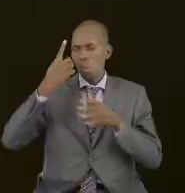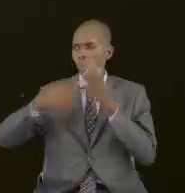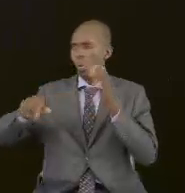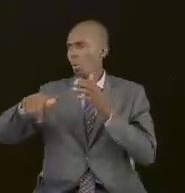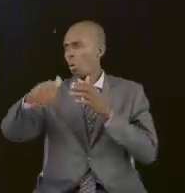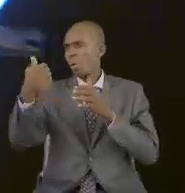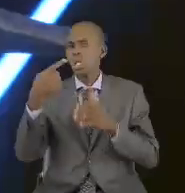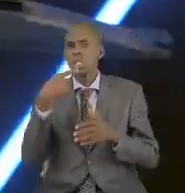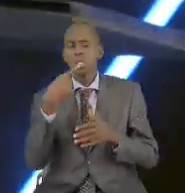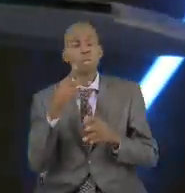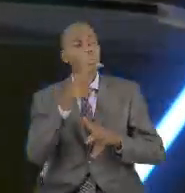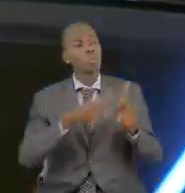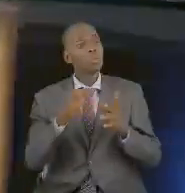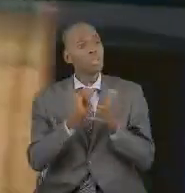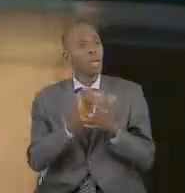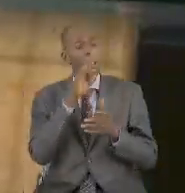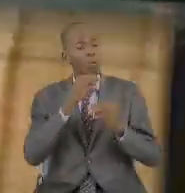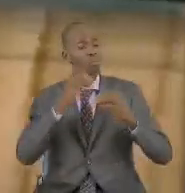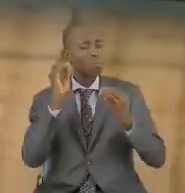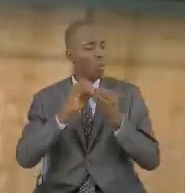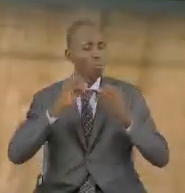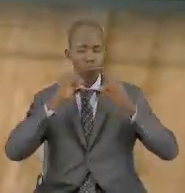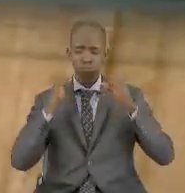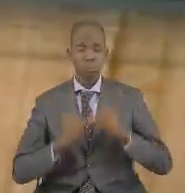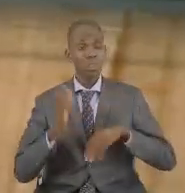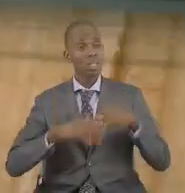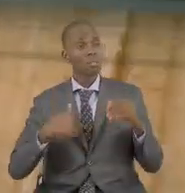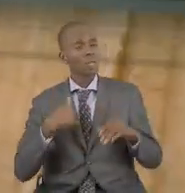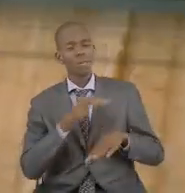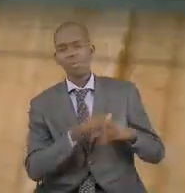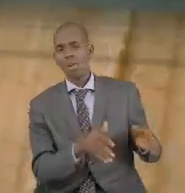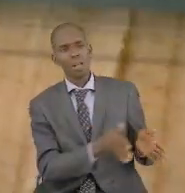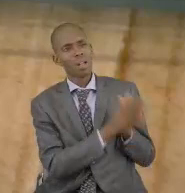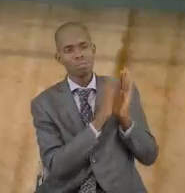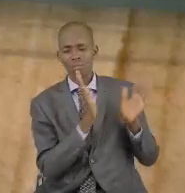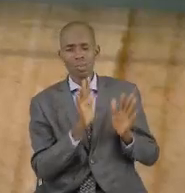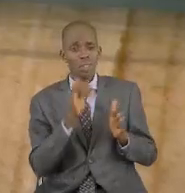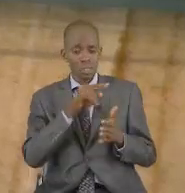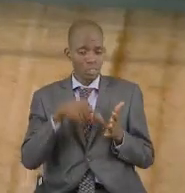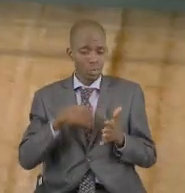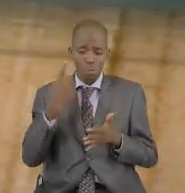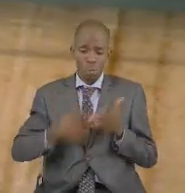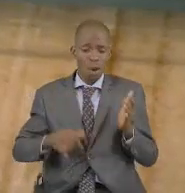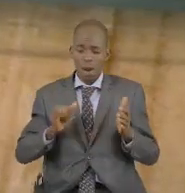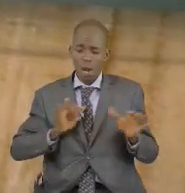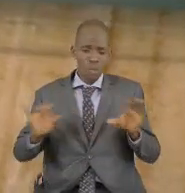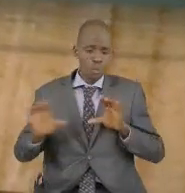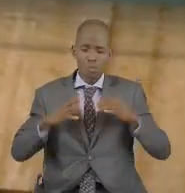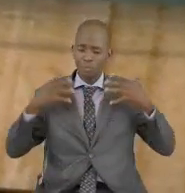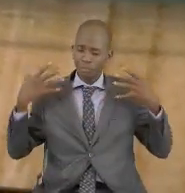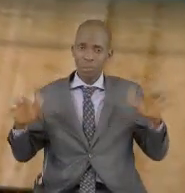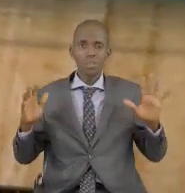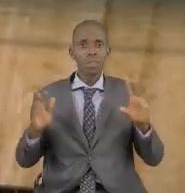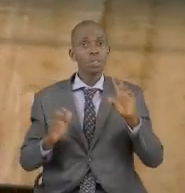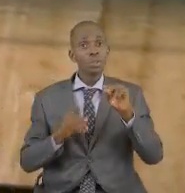have gone before me, it doesn't matter what they think, this is what I do. Somebody wants to get to